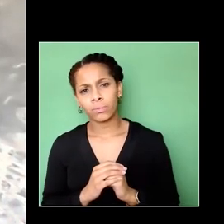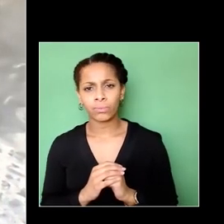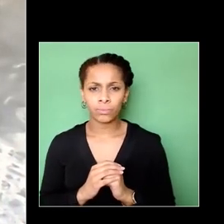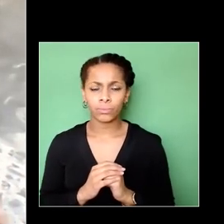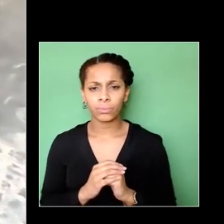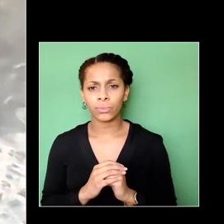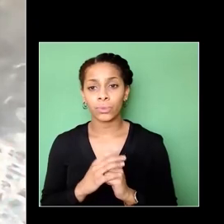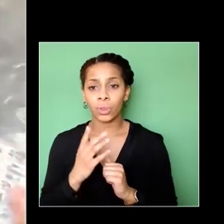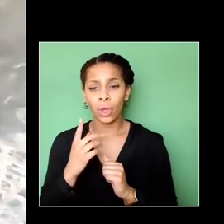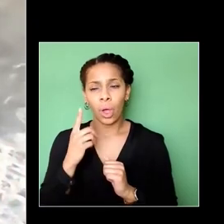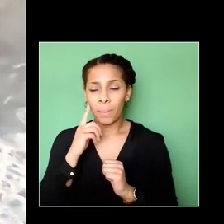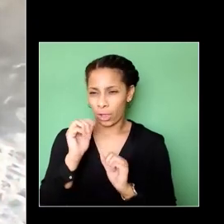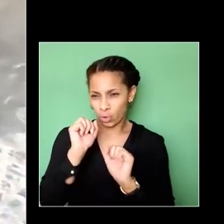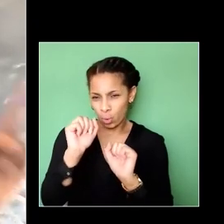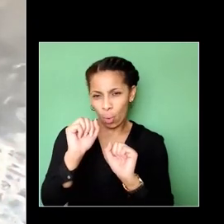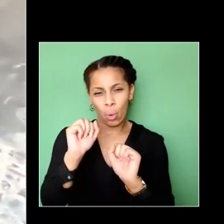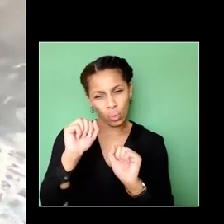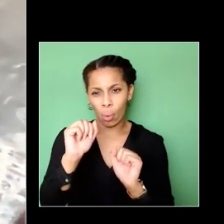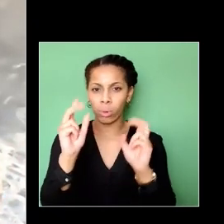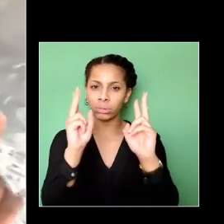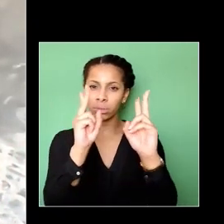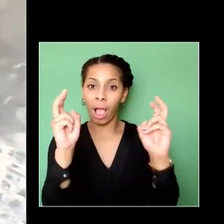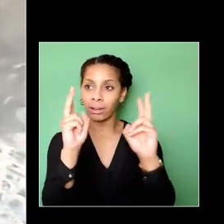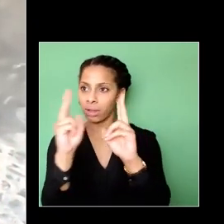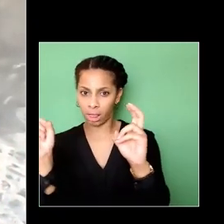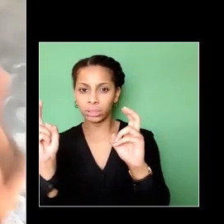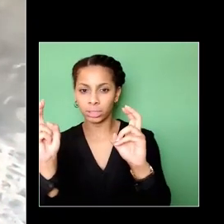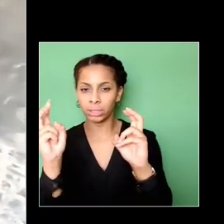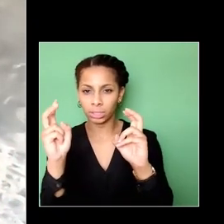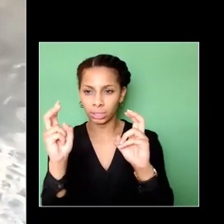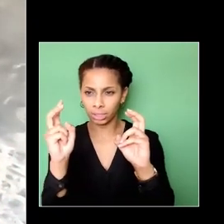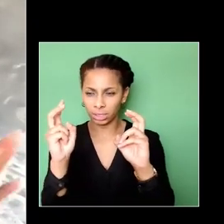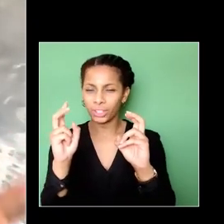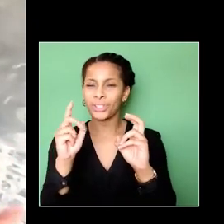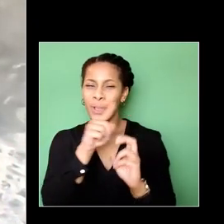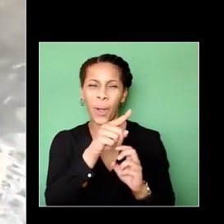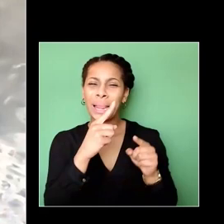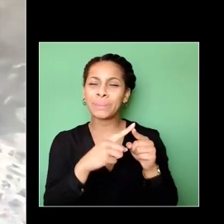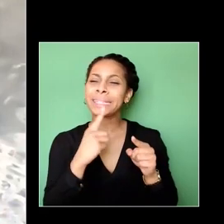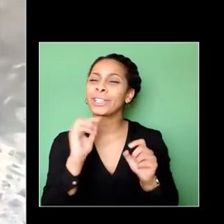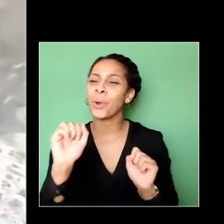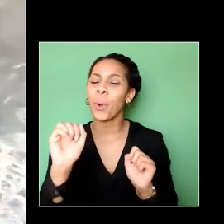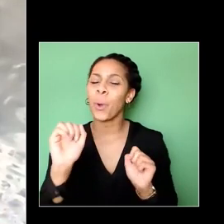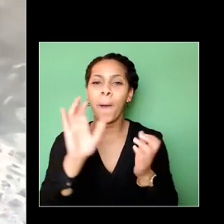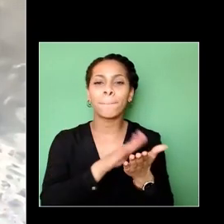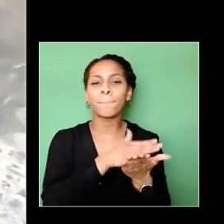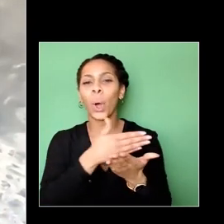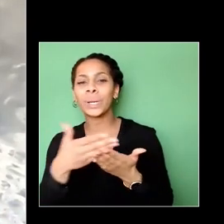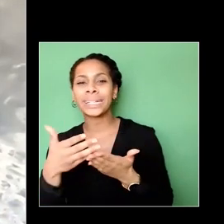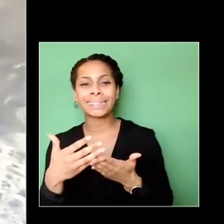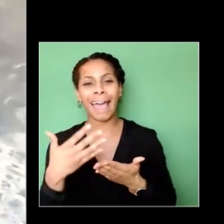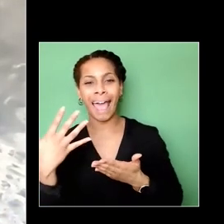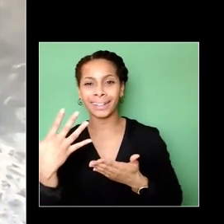talk about your titles, which, you know, Elizabeth refers to as your poet's hand, which I thought was a wonderful way to bring